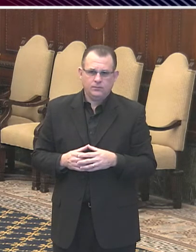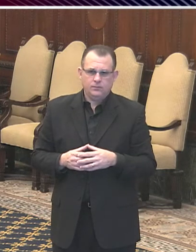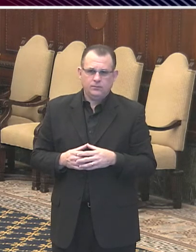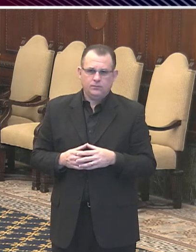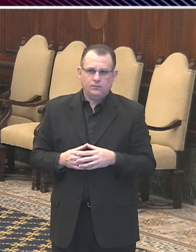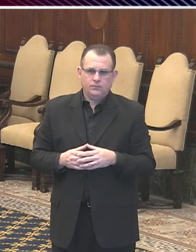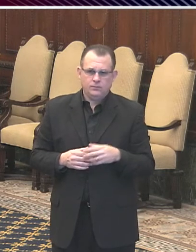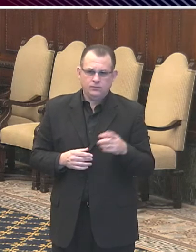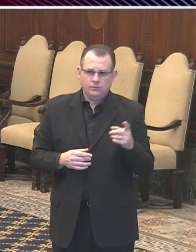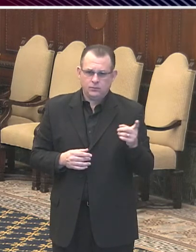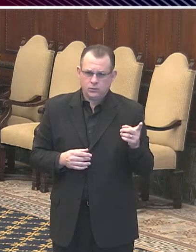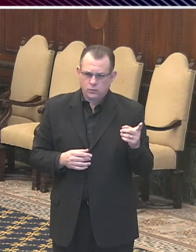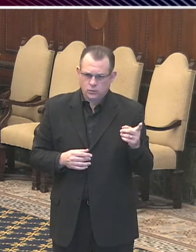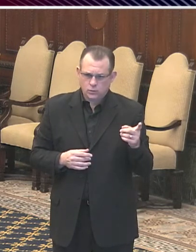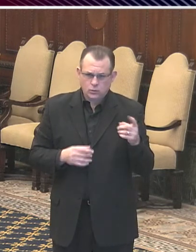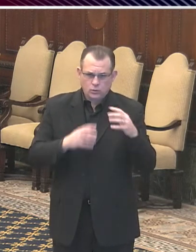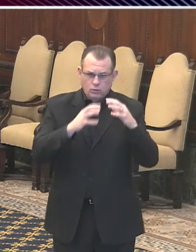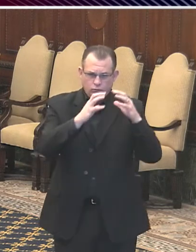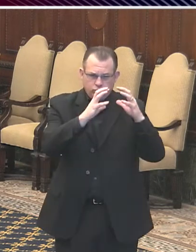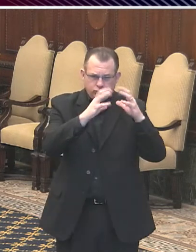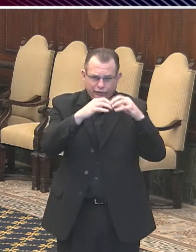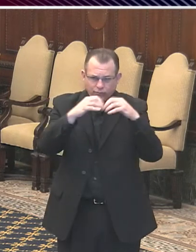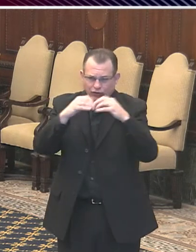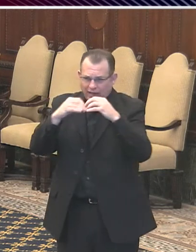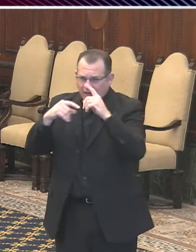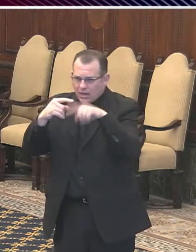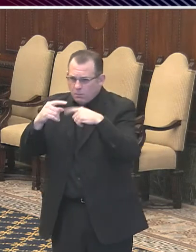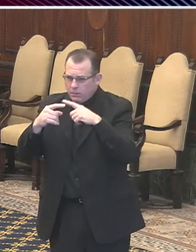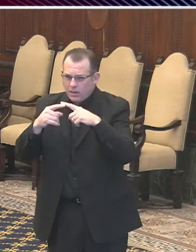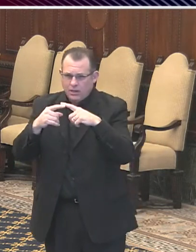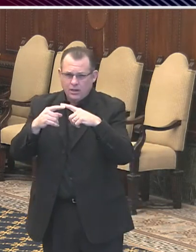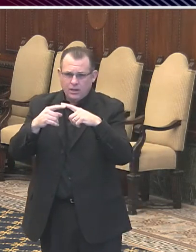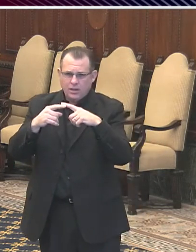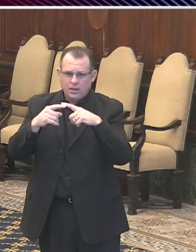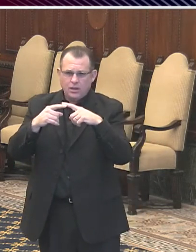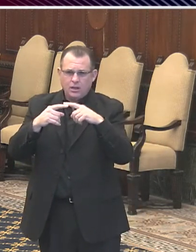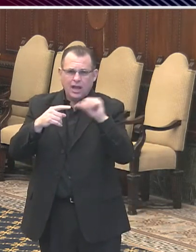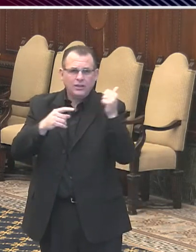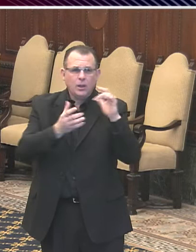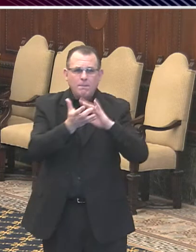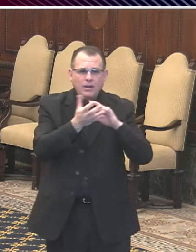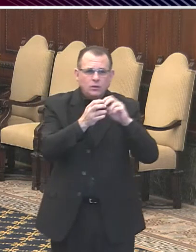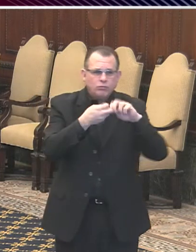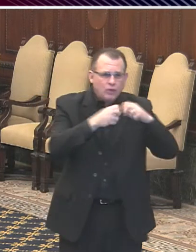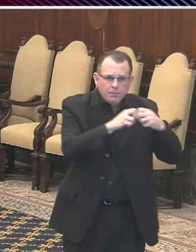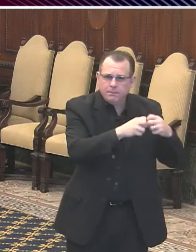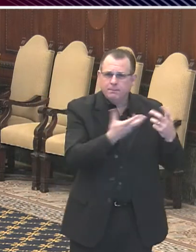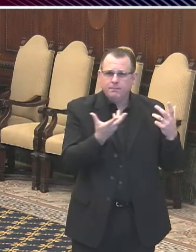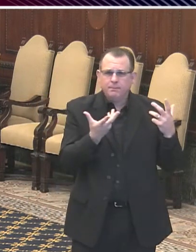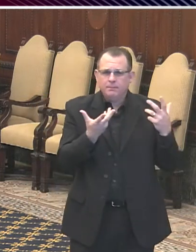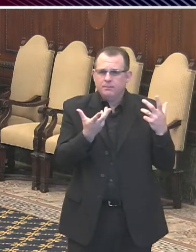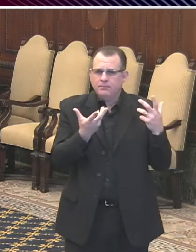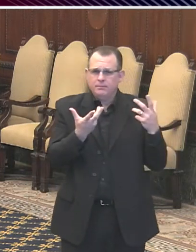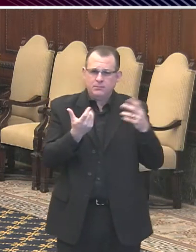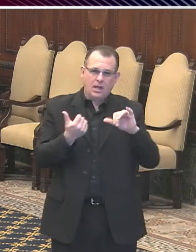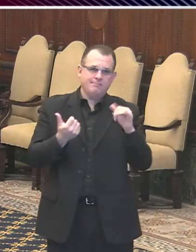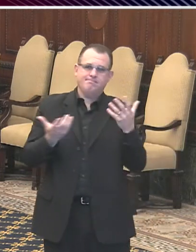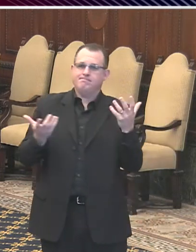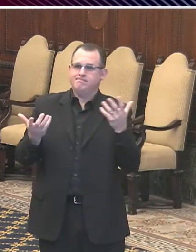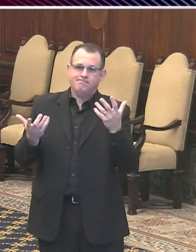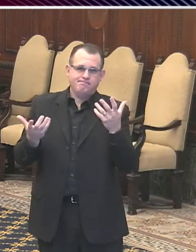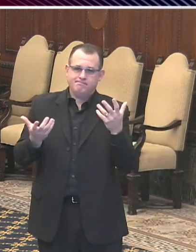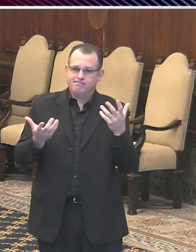comorbidities at all? Like, heart disease, asthma, things like that? We have some information on that, but we don't have all the